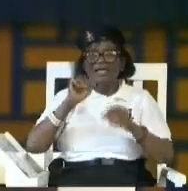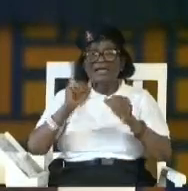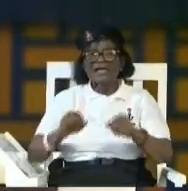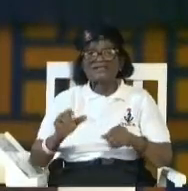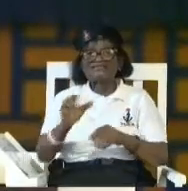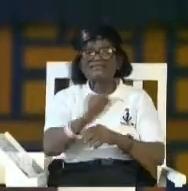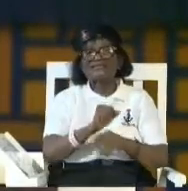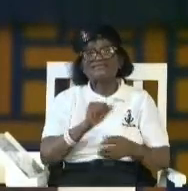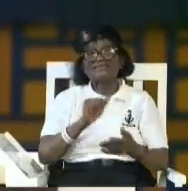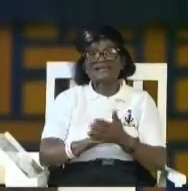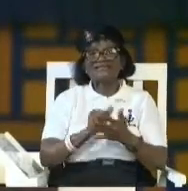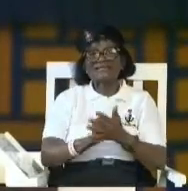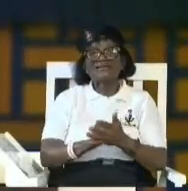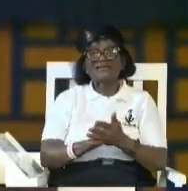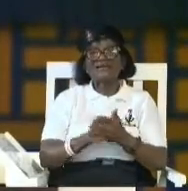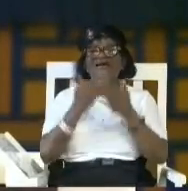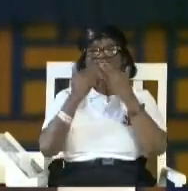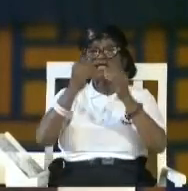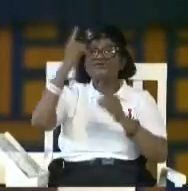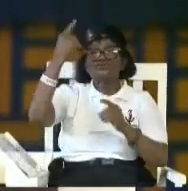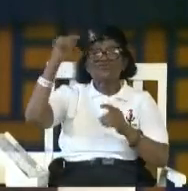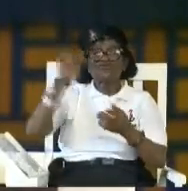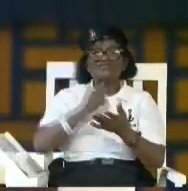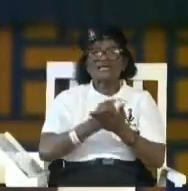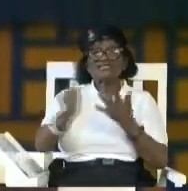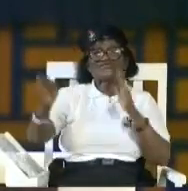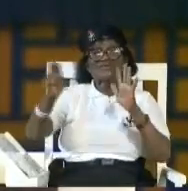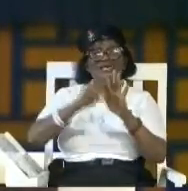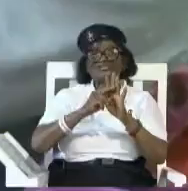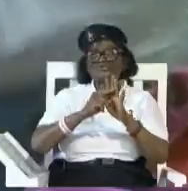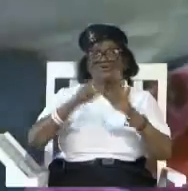Thank you for sanctification.